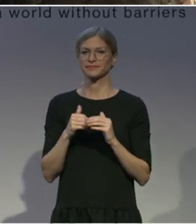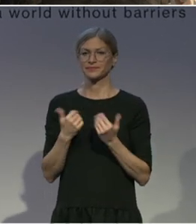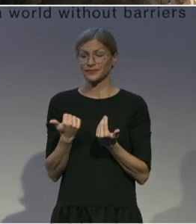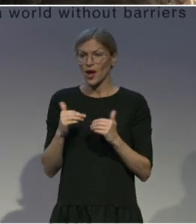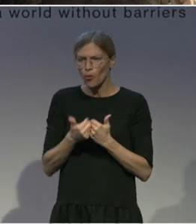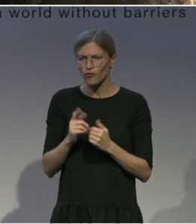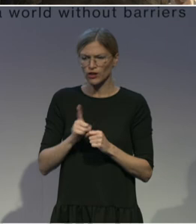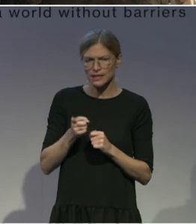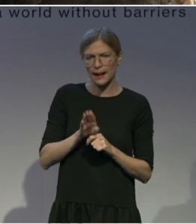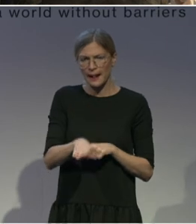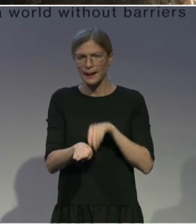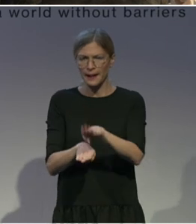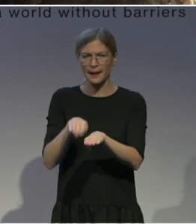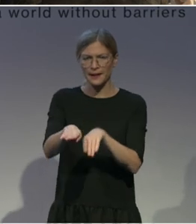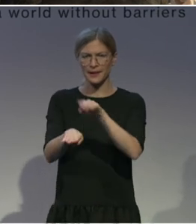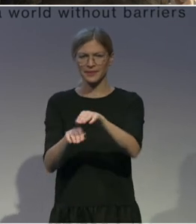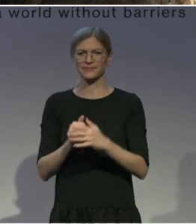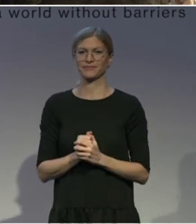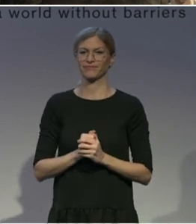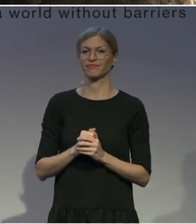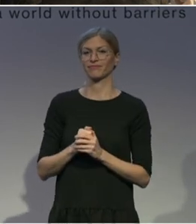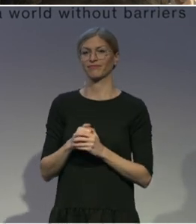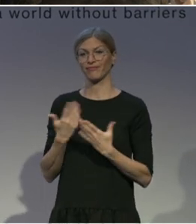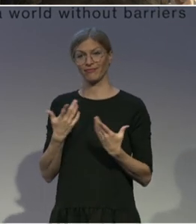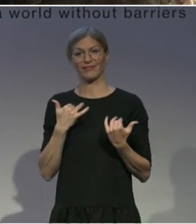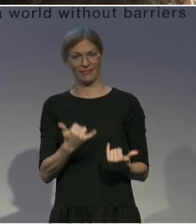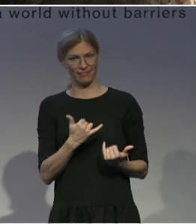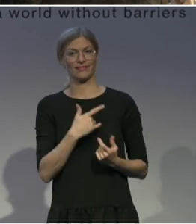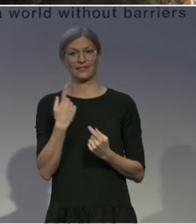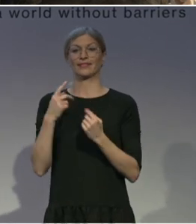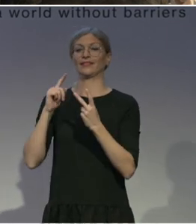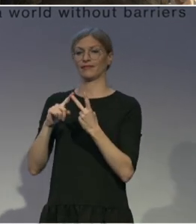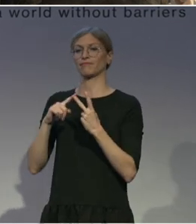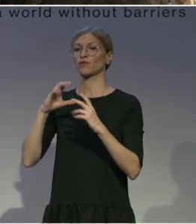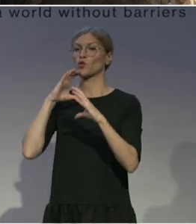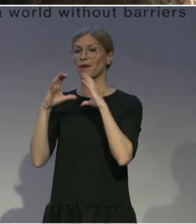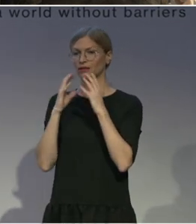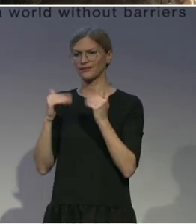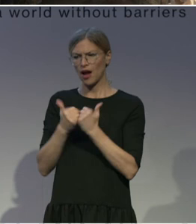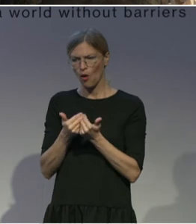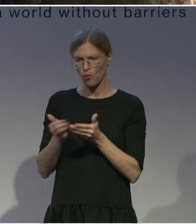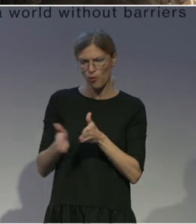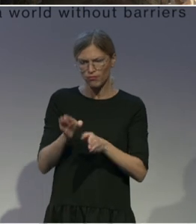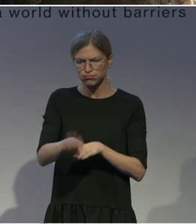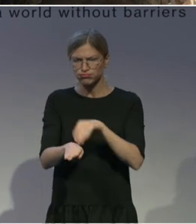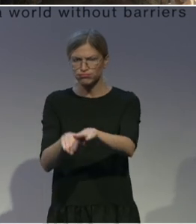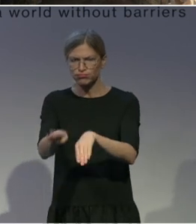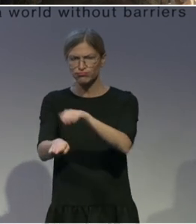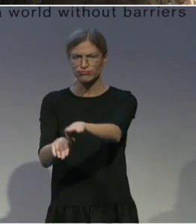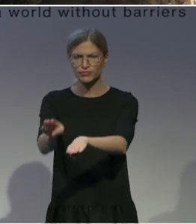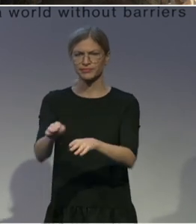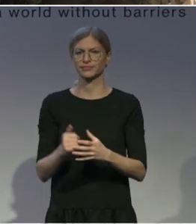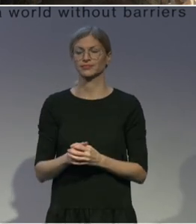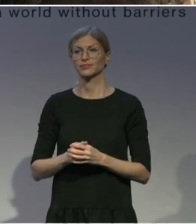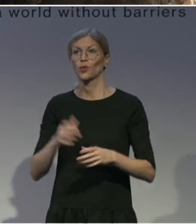The communication flow has been two ways. We haven't been completely successful, but some of the things that have worked have been issues